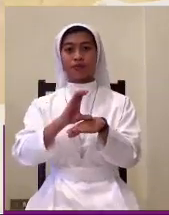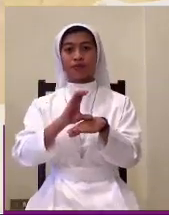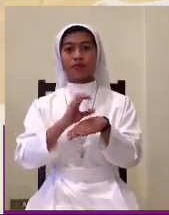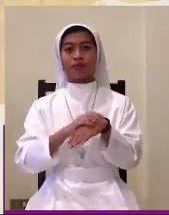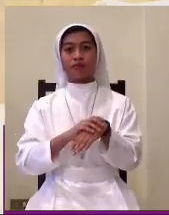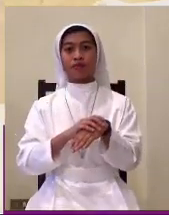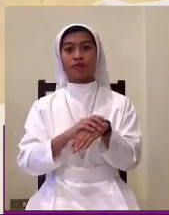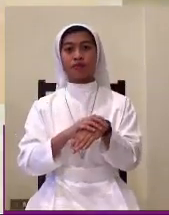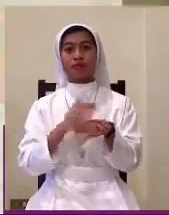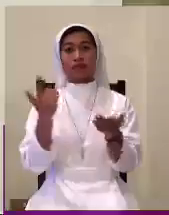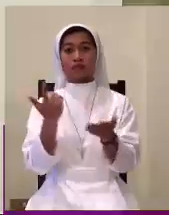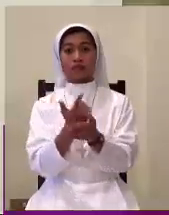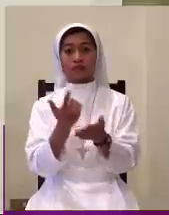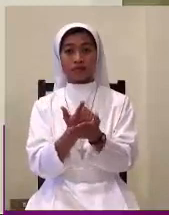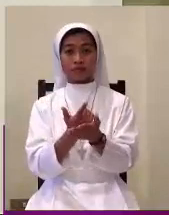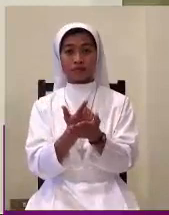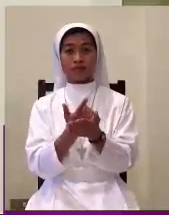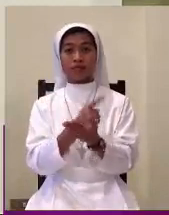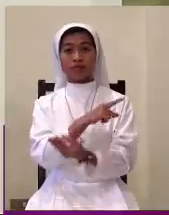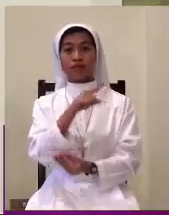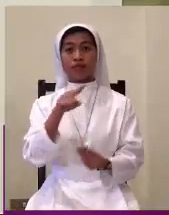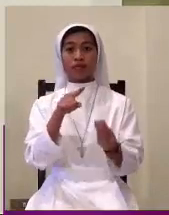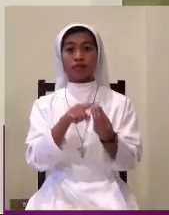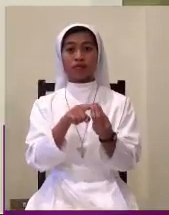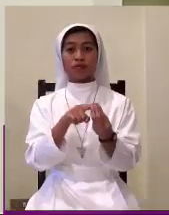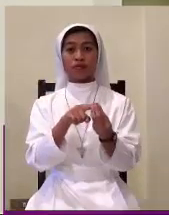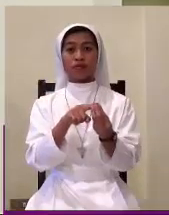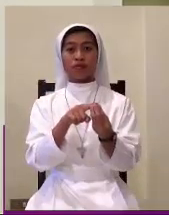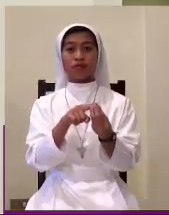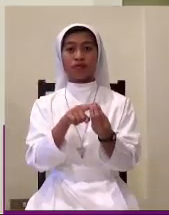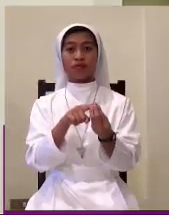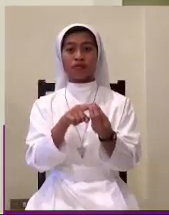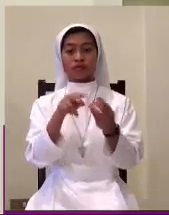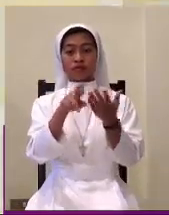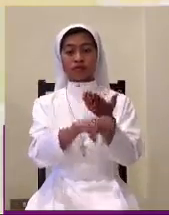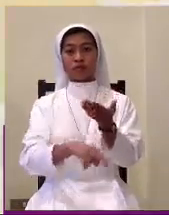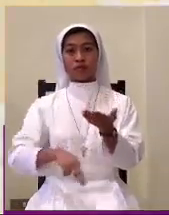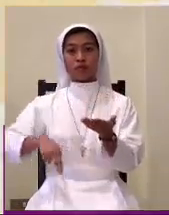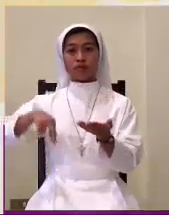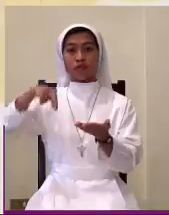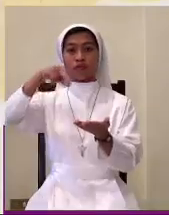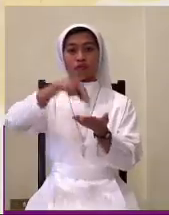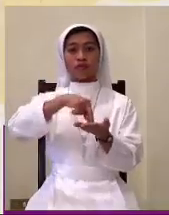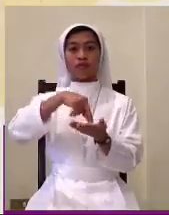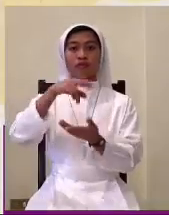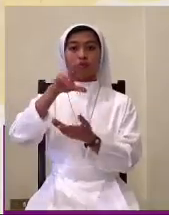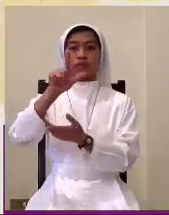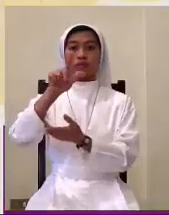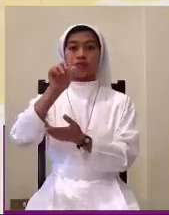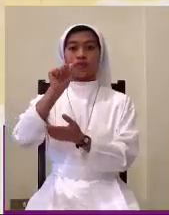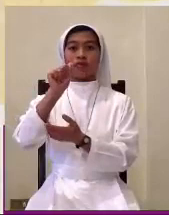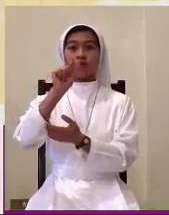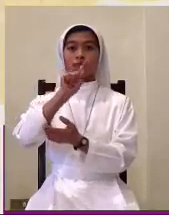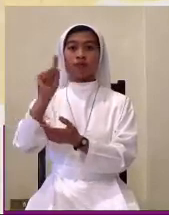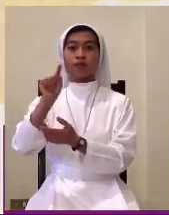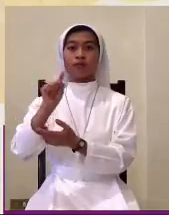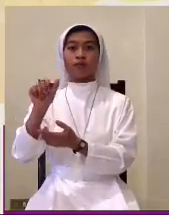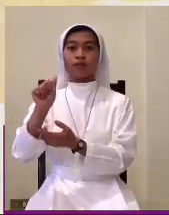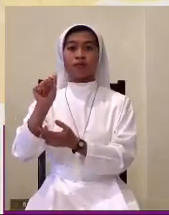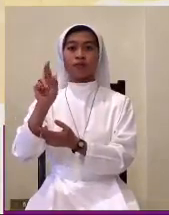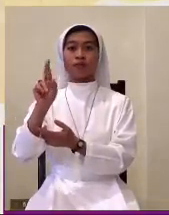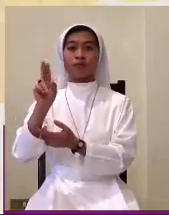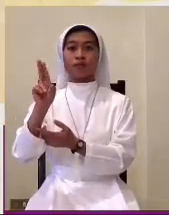gospel narrative of the raising of Lazarus from the dead. And let us face